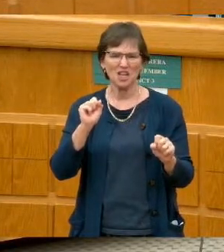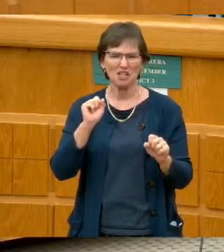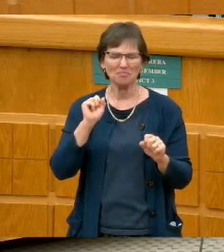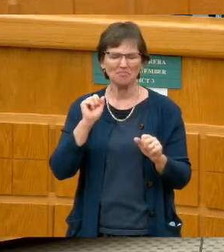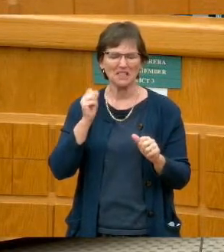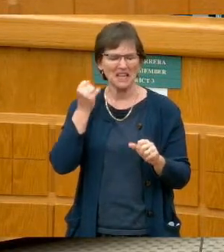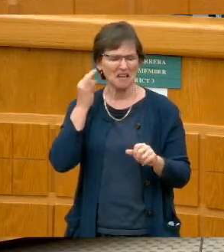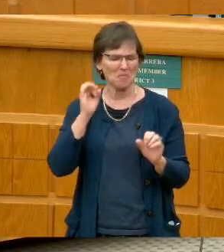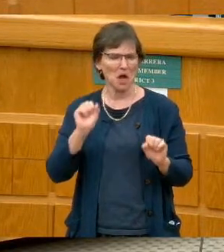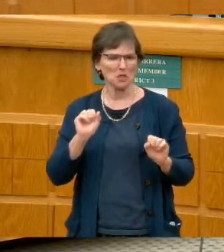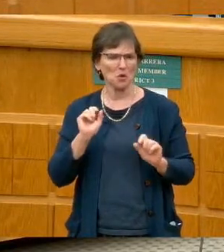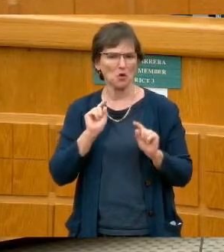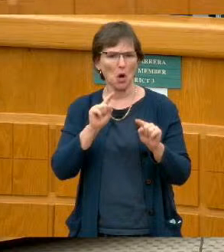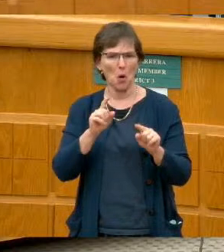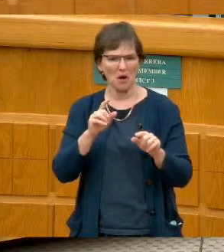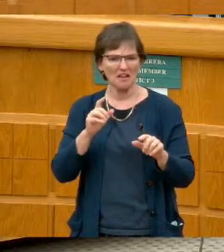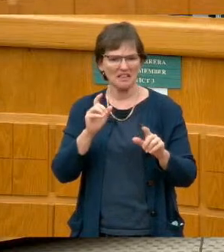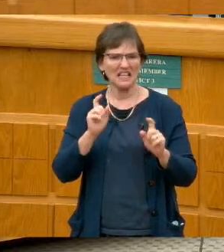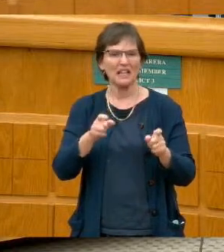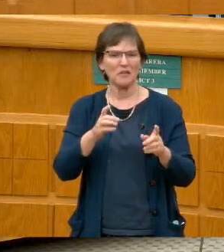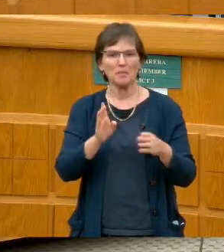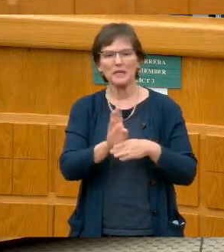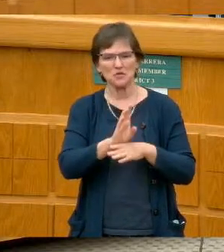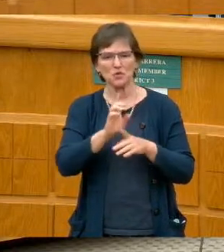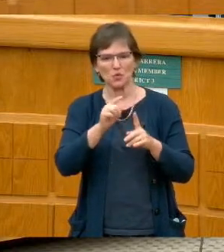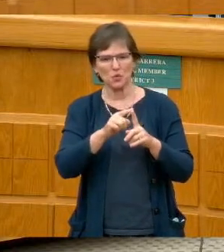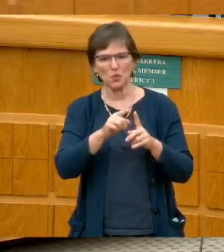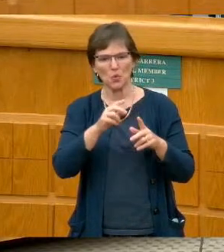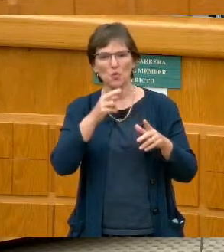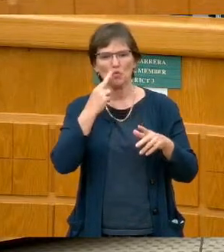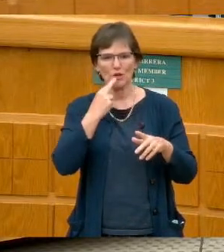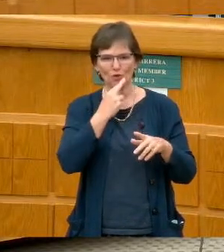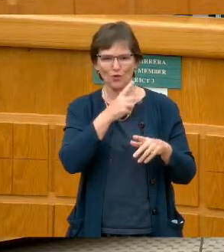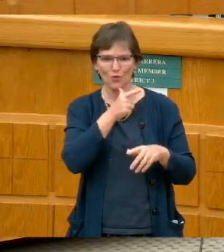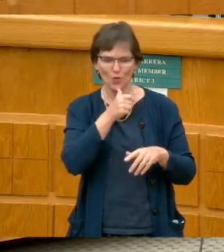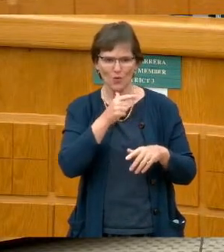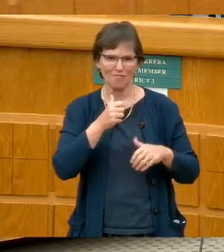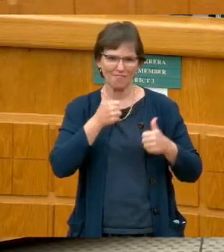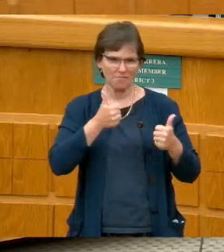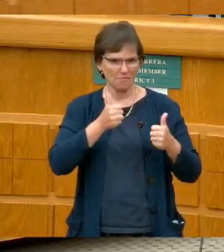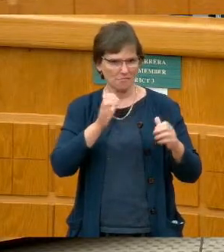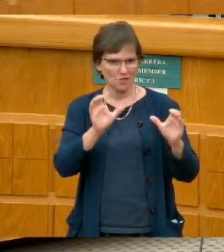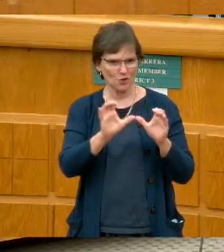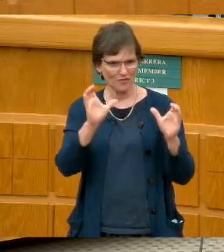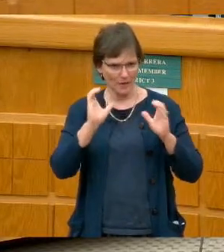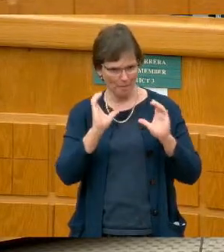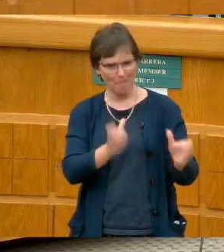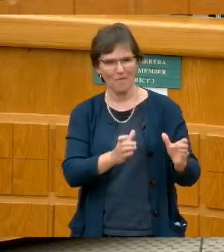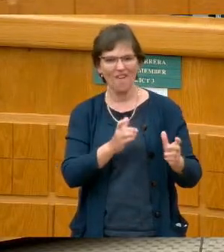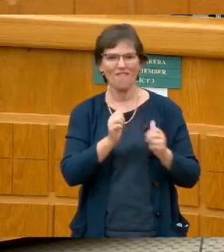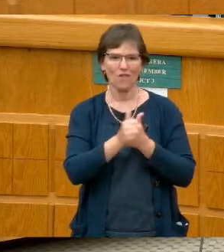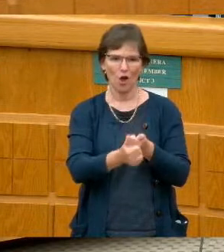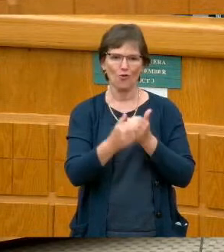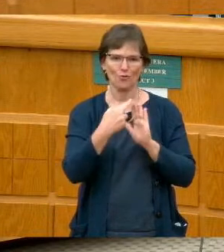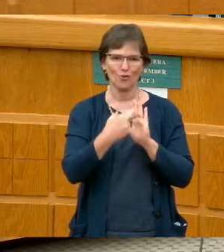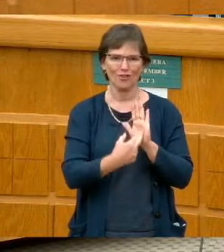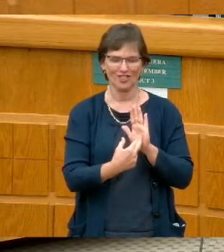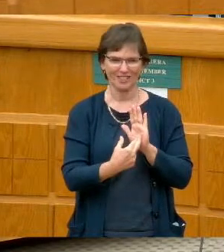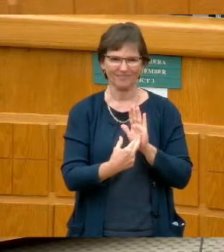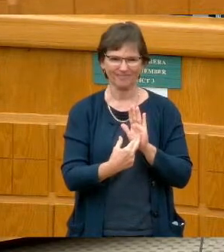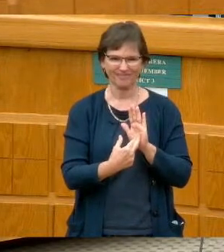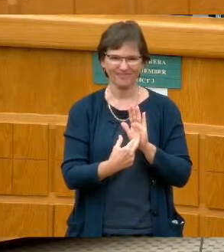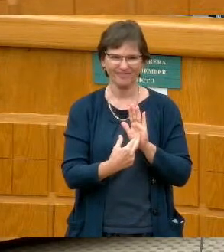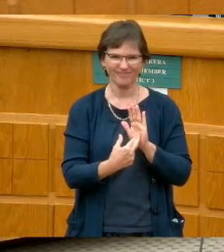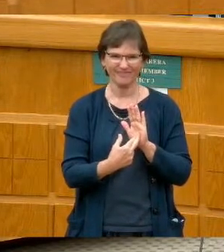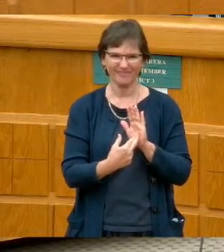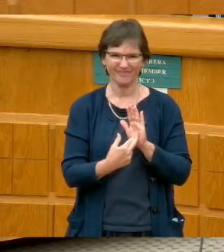just quickly go down the list so that you can at least get an idea of the folks who are helping us in this